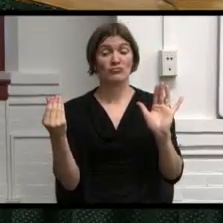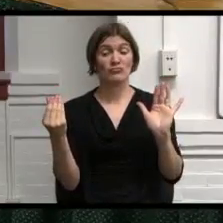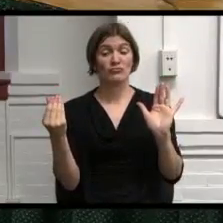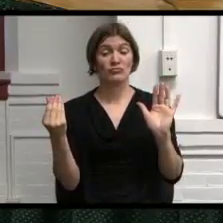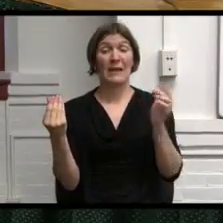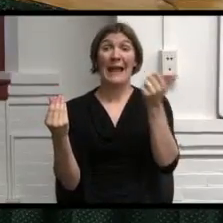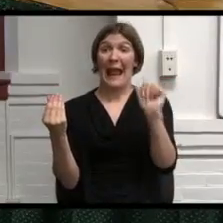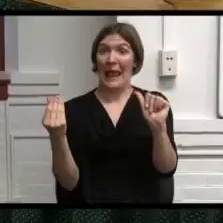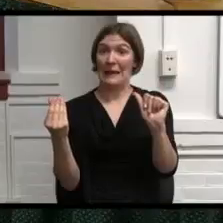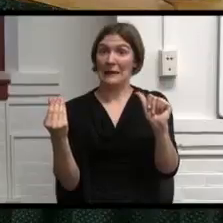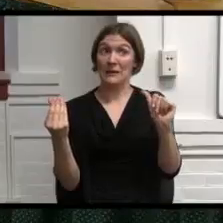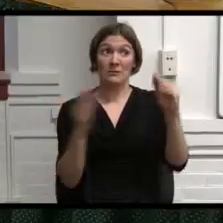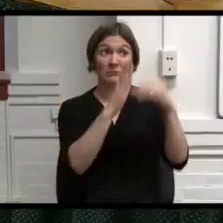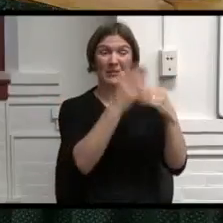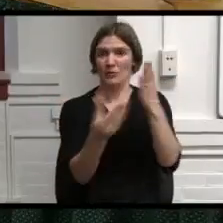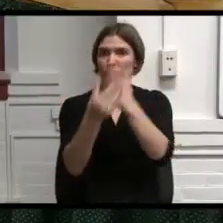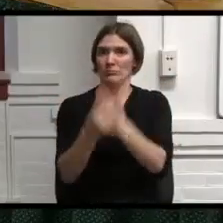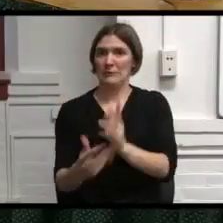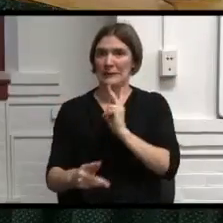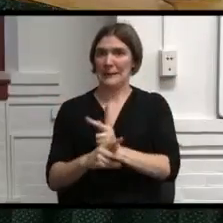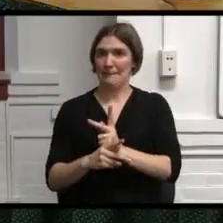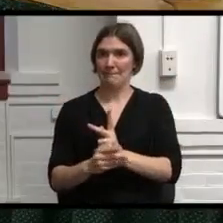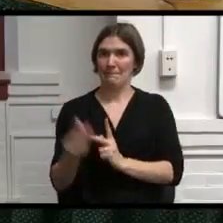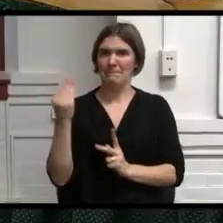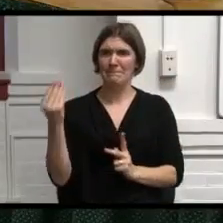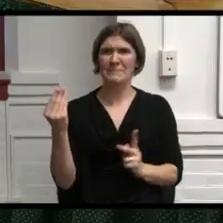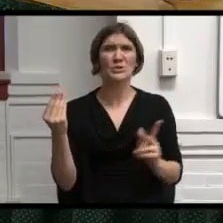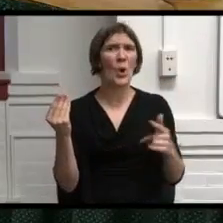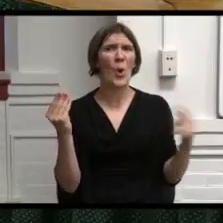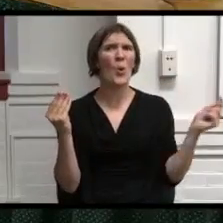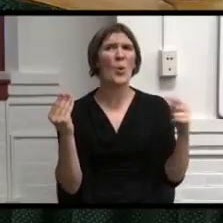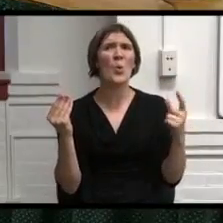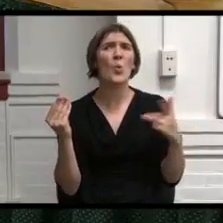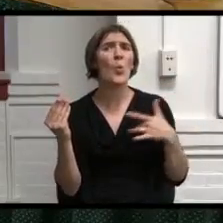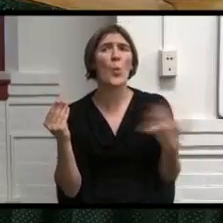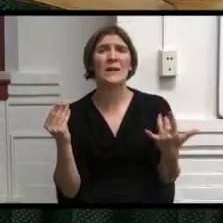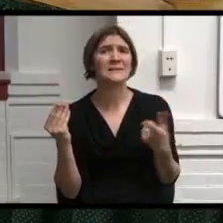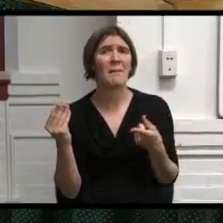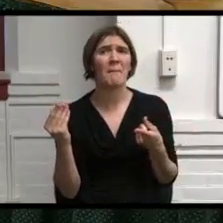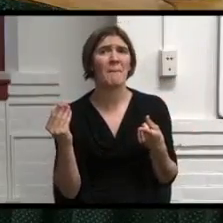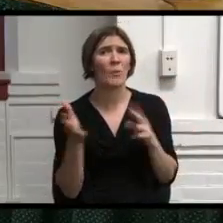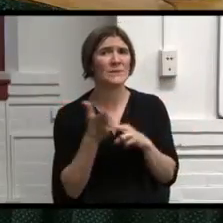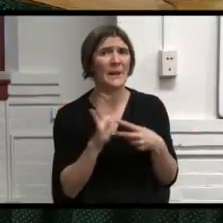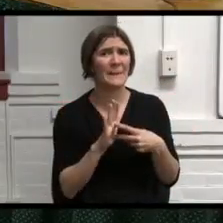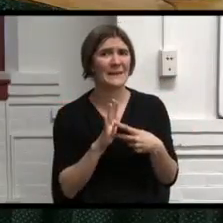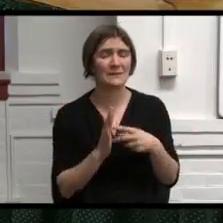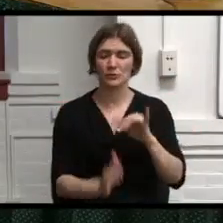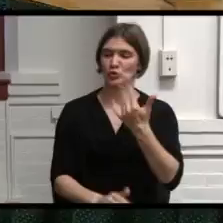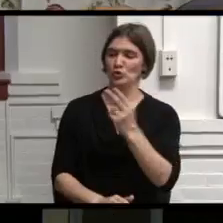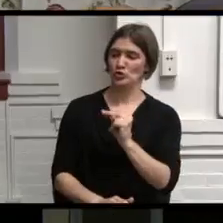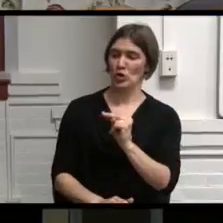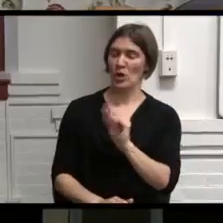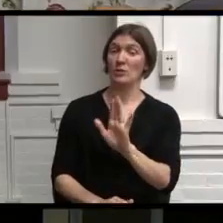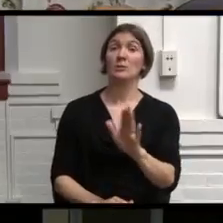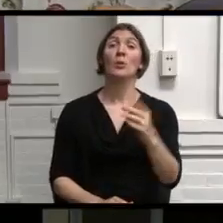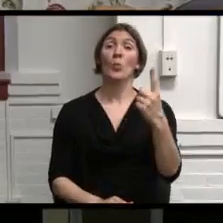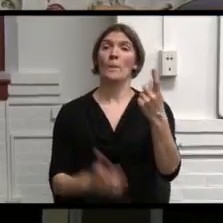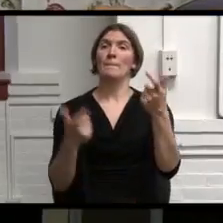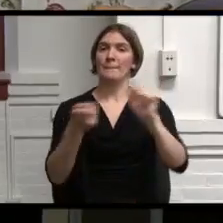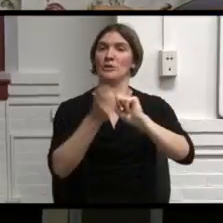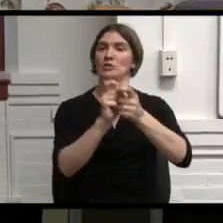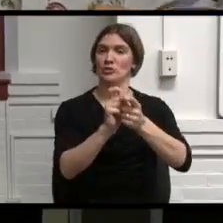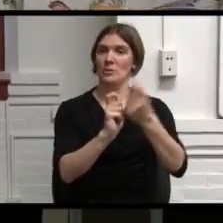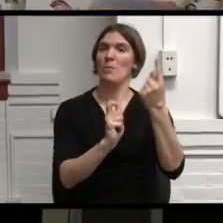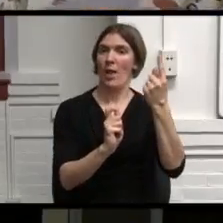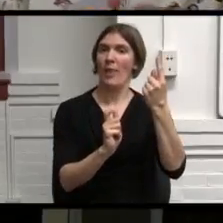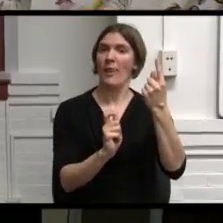material events." Can you enlighten me to a little bit about that? I think the major change here is